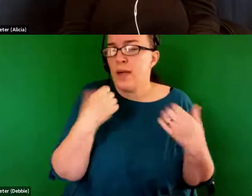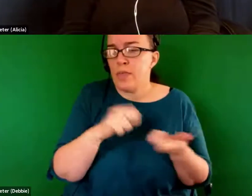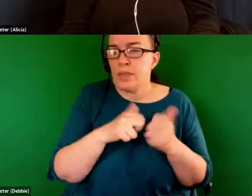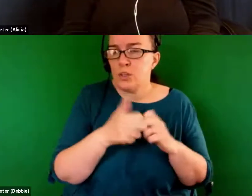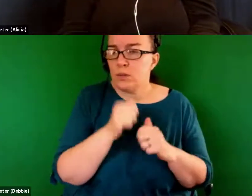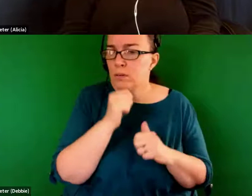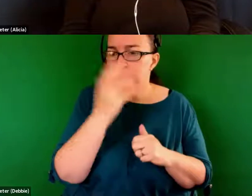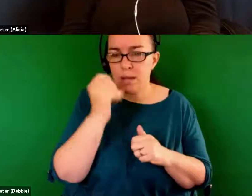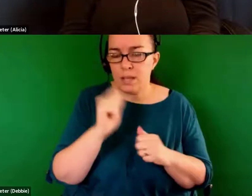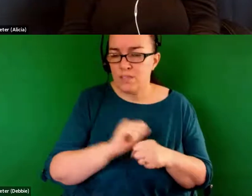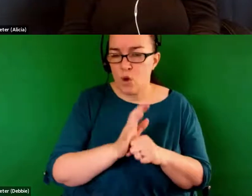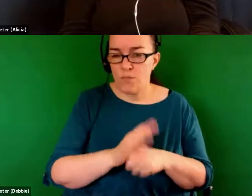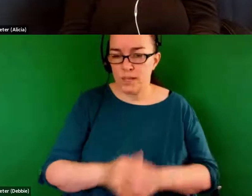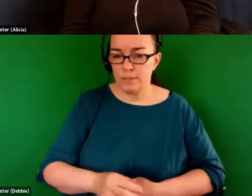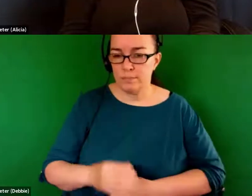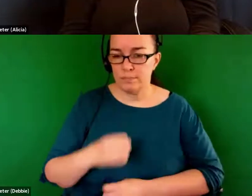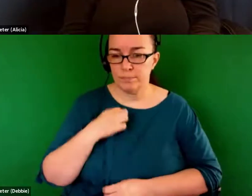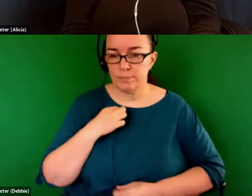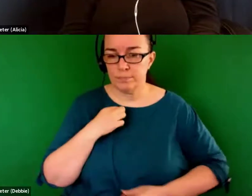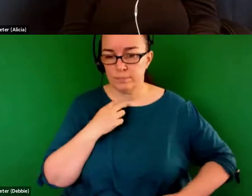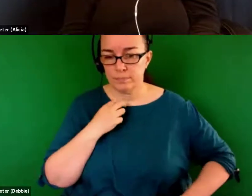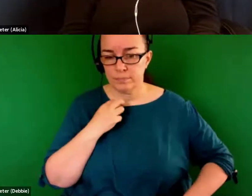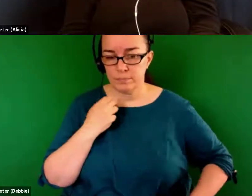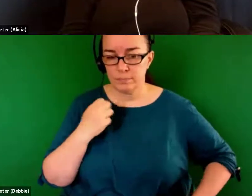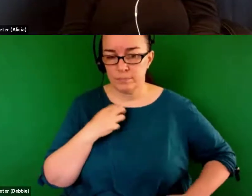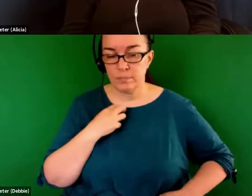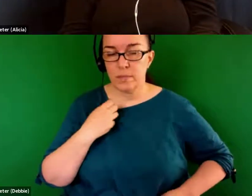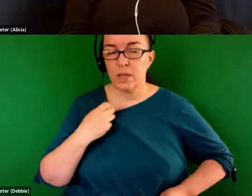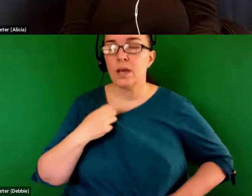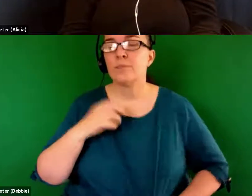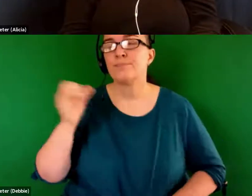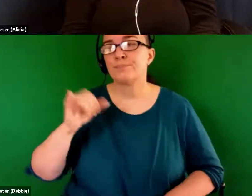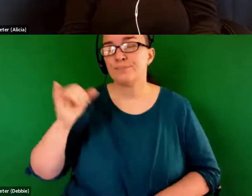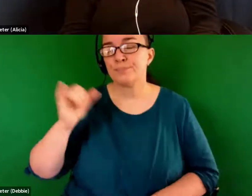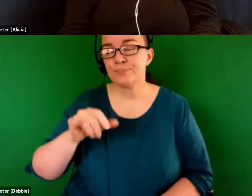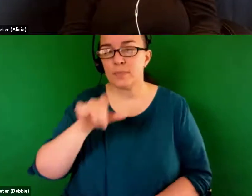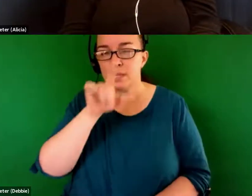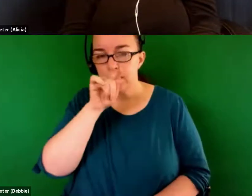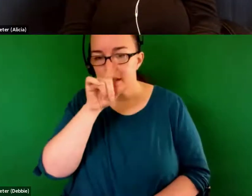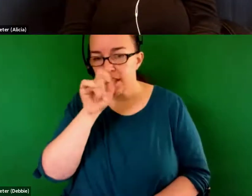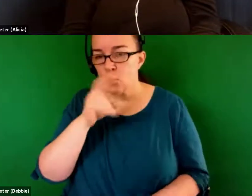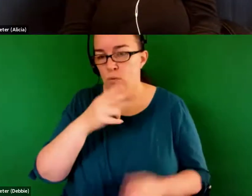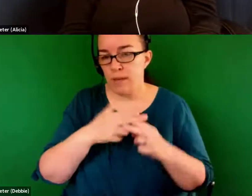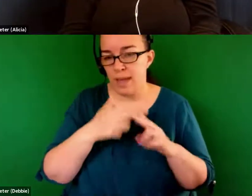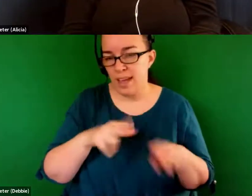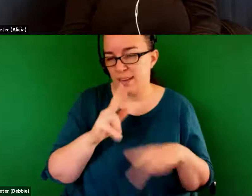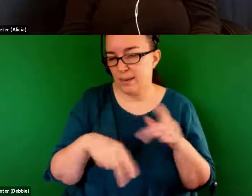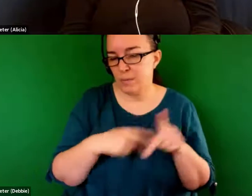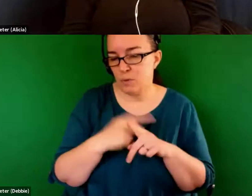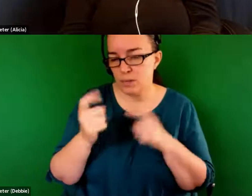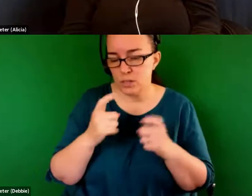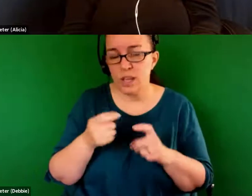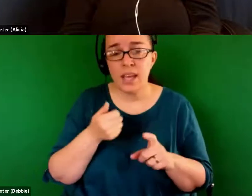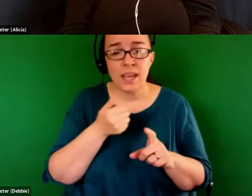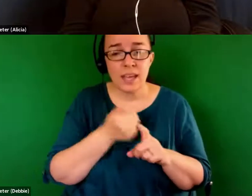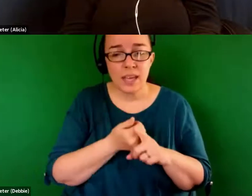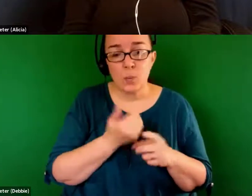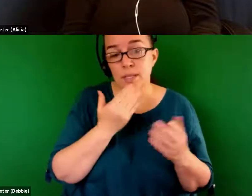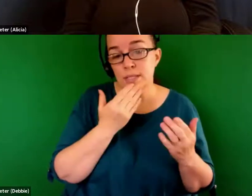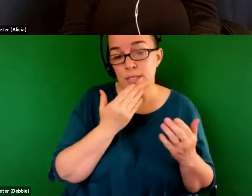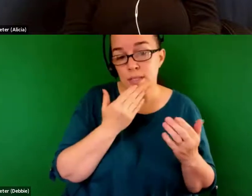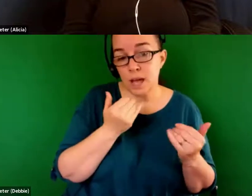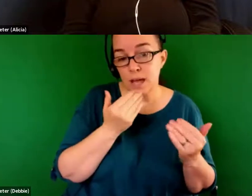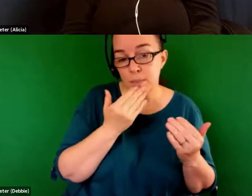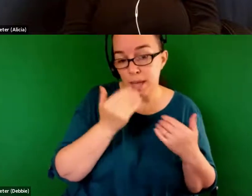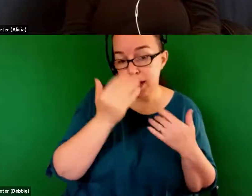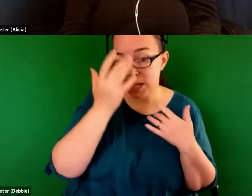COVID? Right. So was it the chicken or the egg kind of question? Was it diabetes and then they had a COVID infection, but it was really the diabetes, or was it